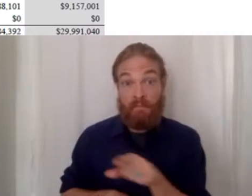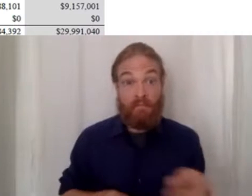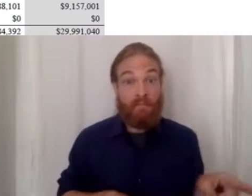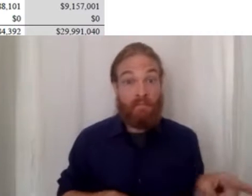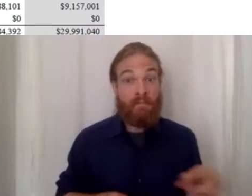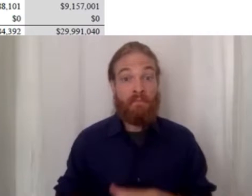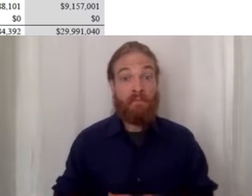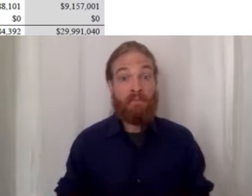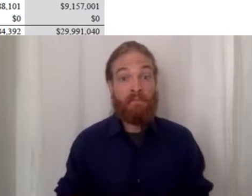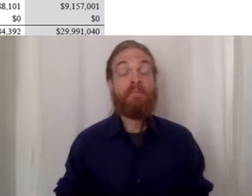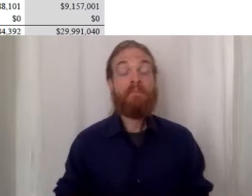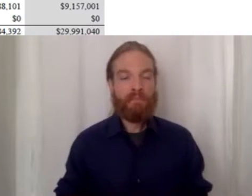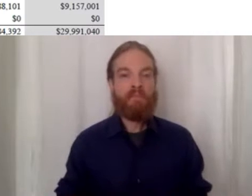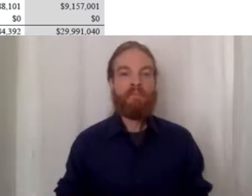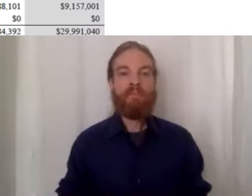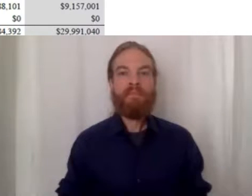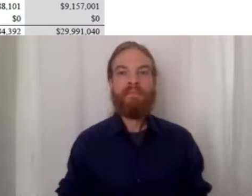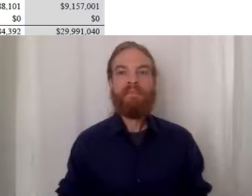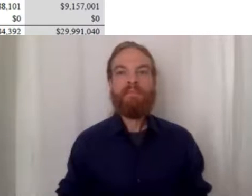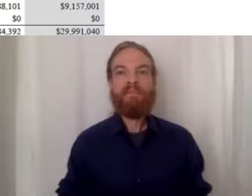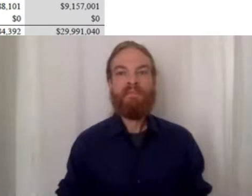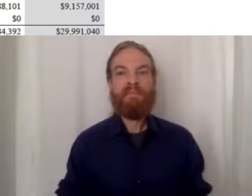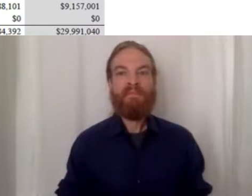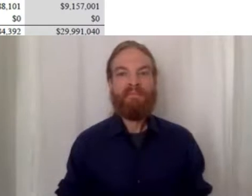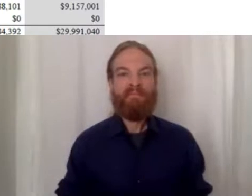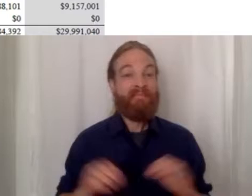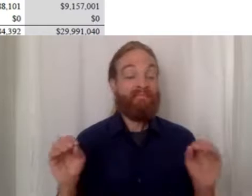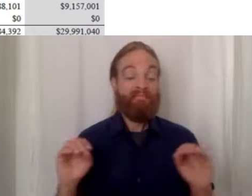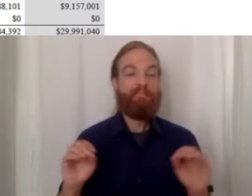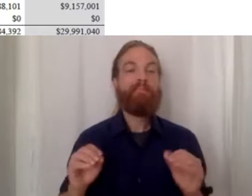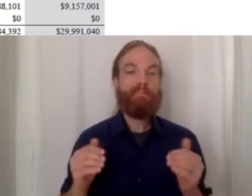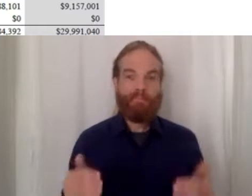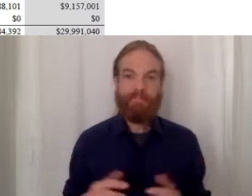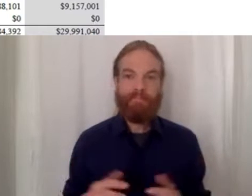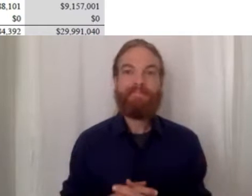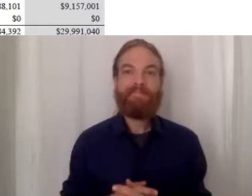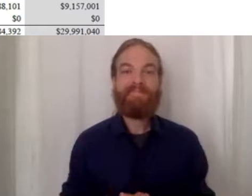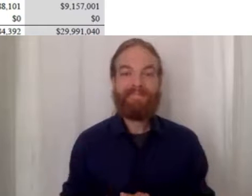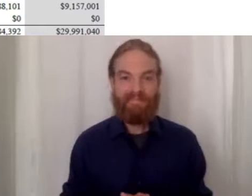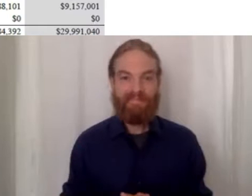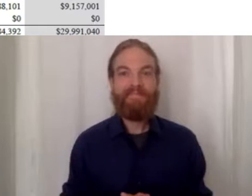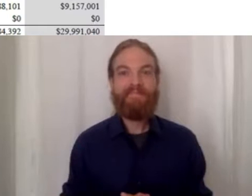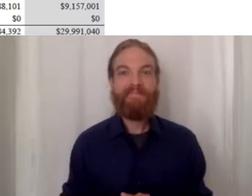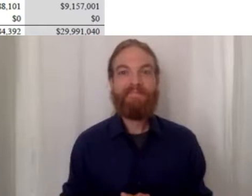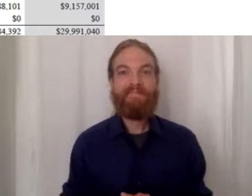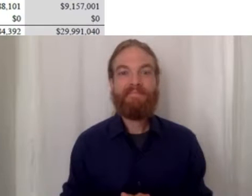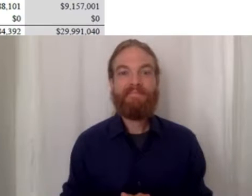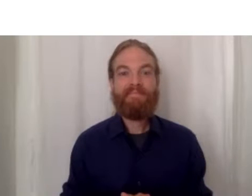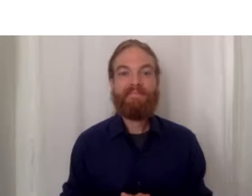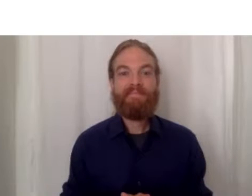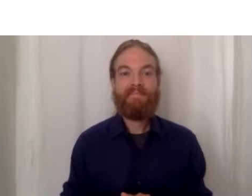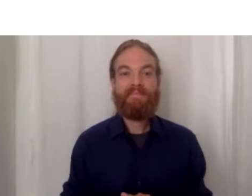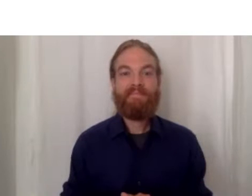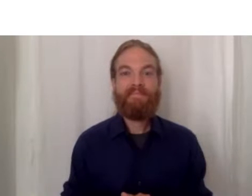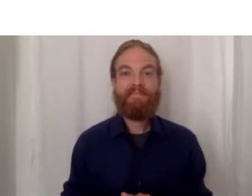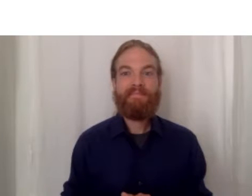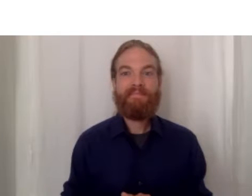No, that looks pretty good. Okay. We have two contracts to